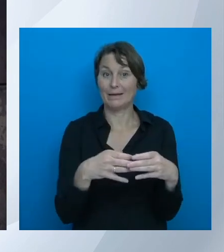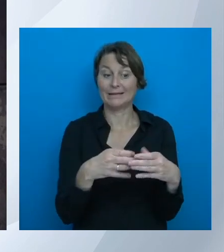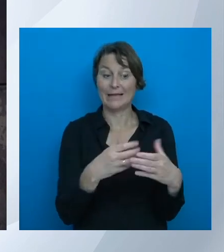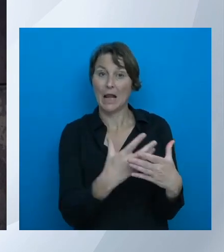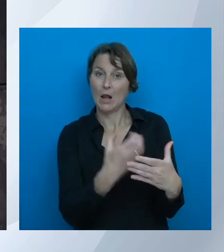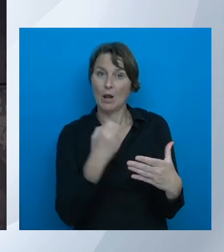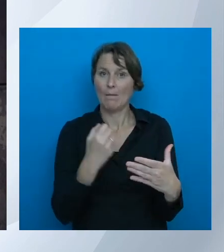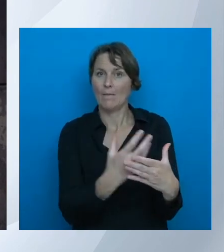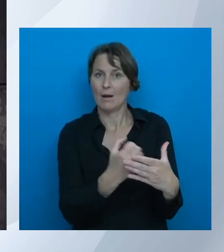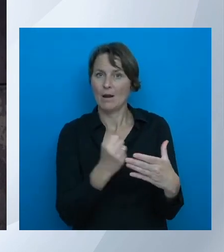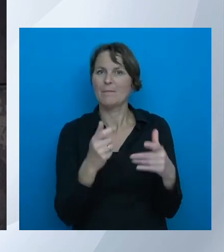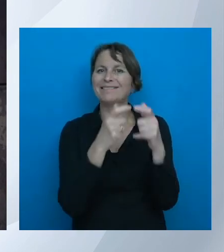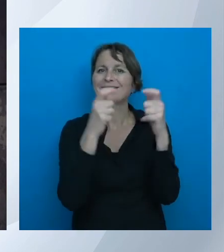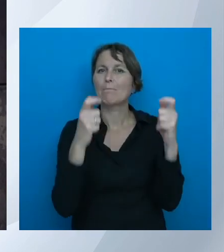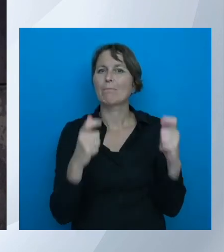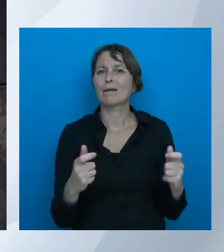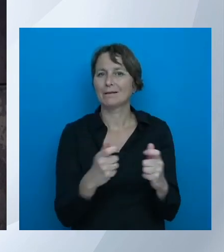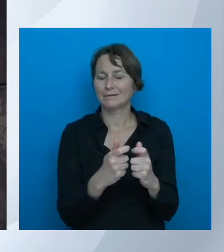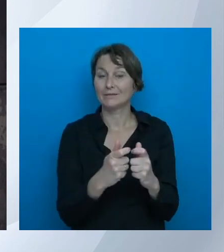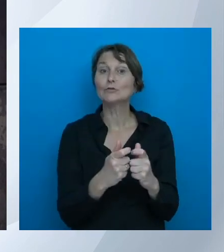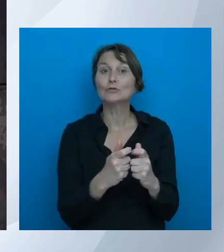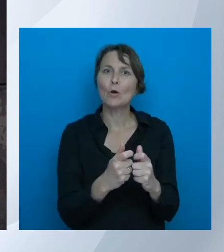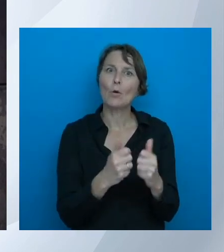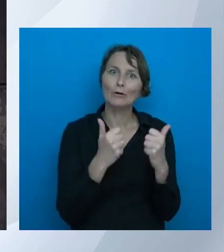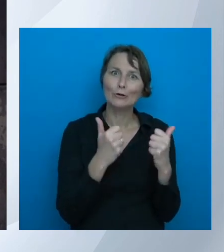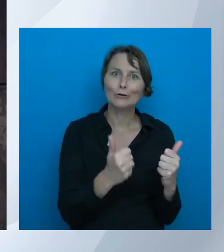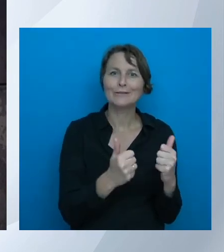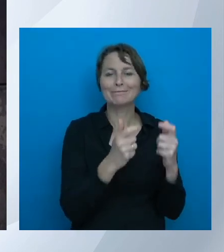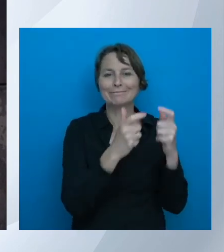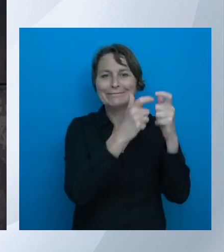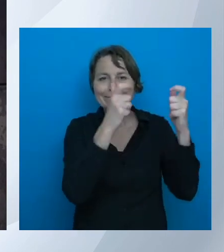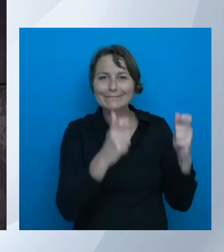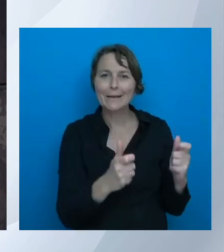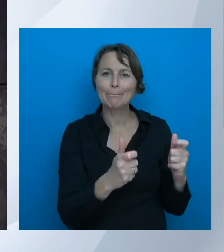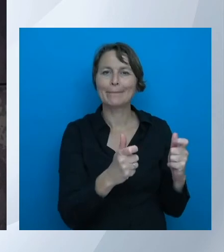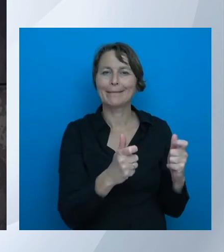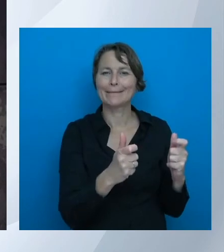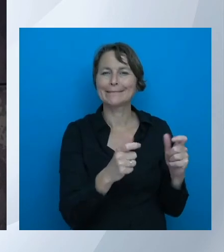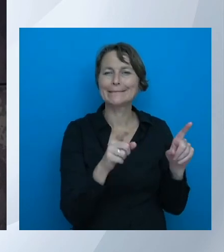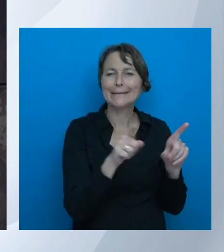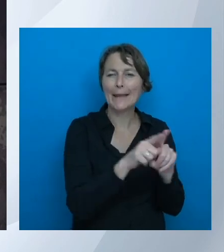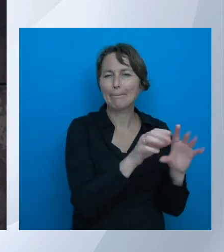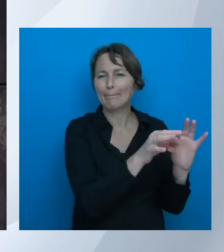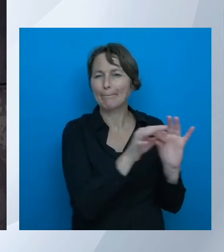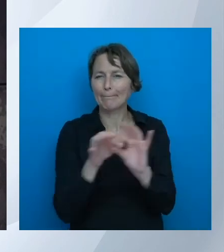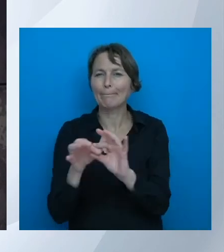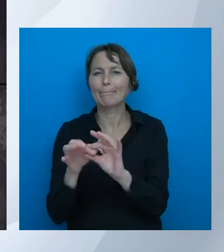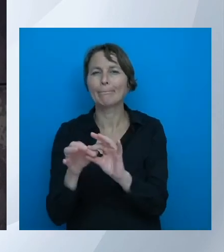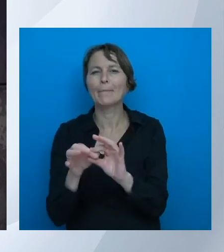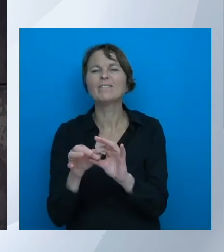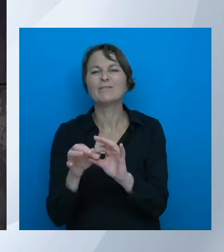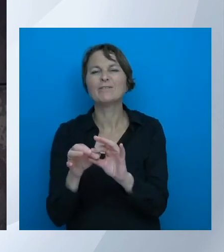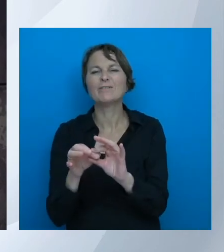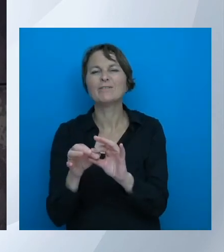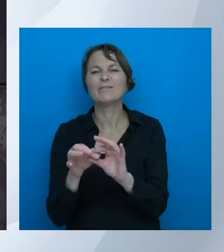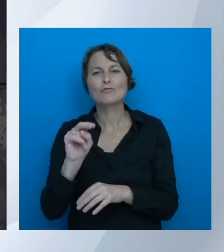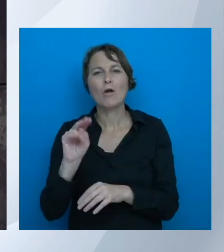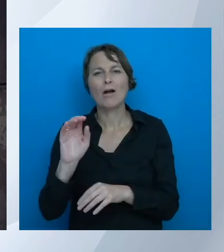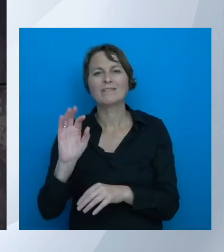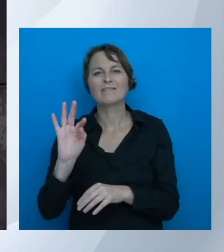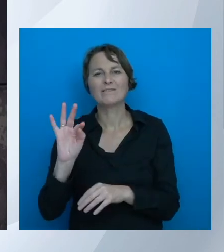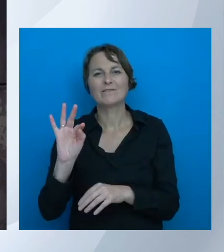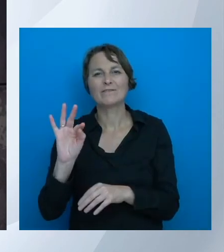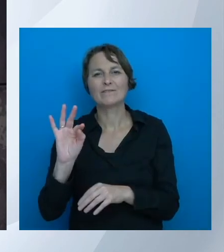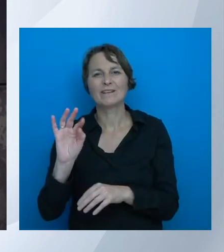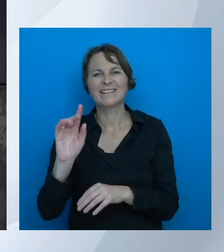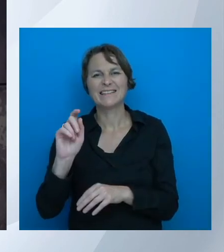if the templates are the same thing as we can give to the test as well. Yes, exactly. So and right now it looks